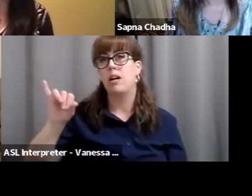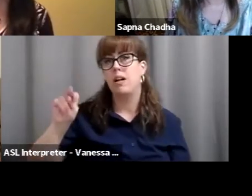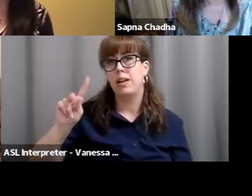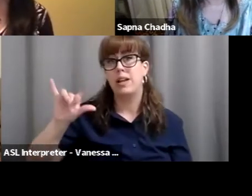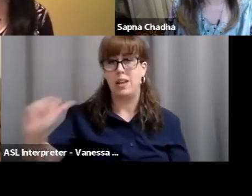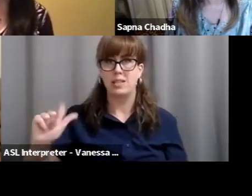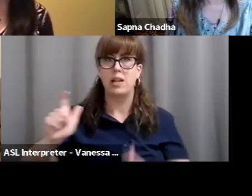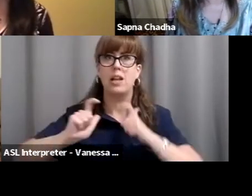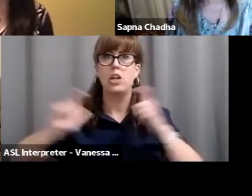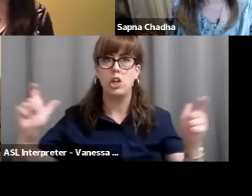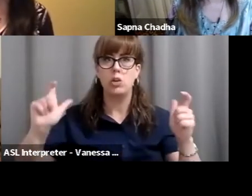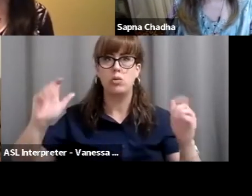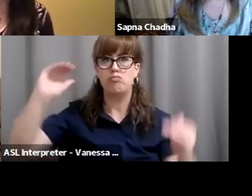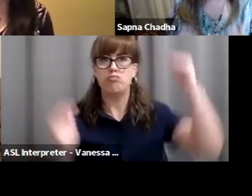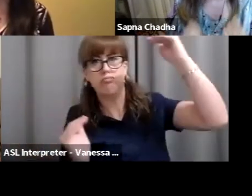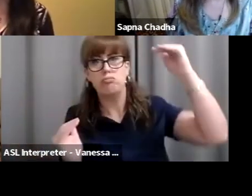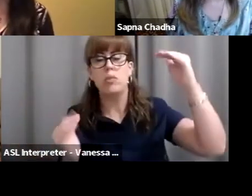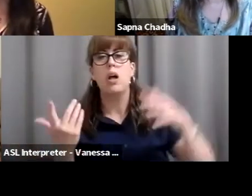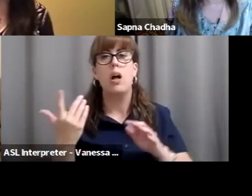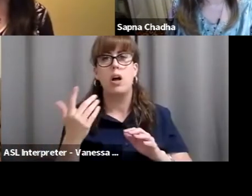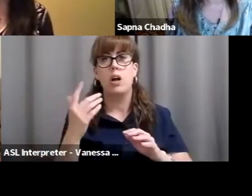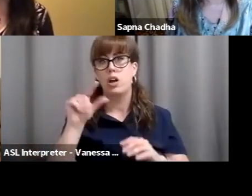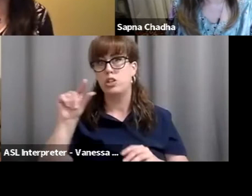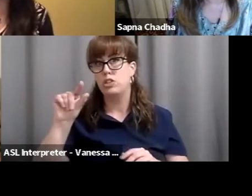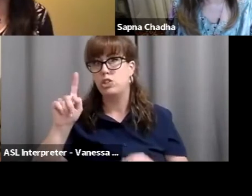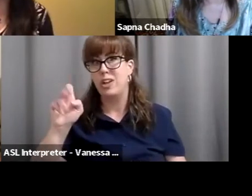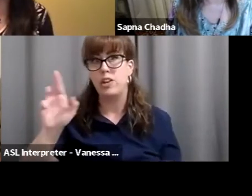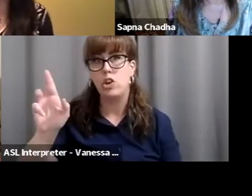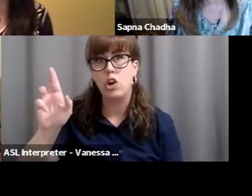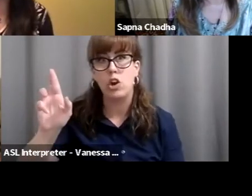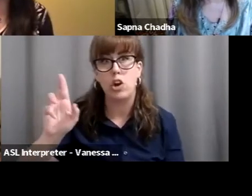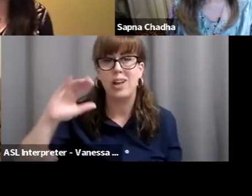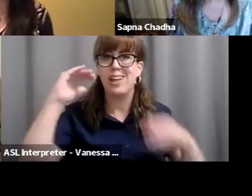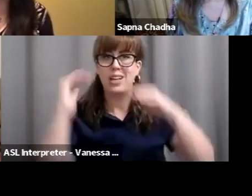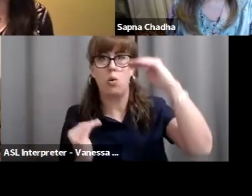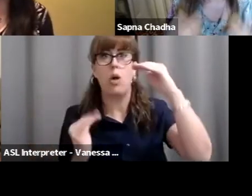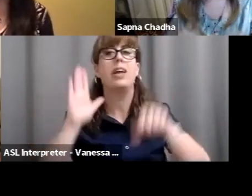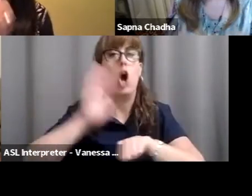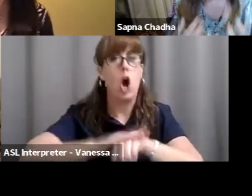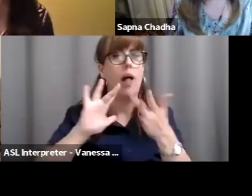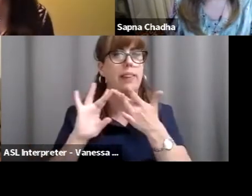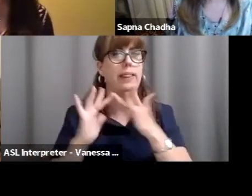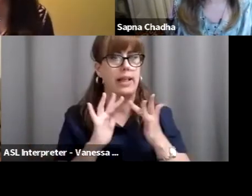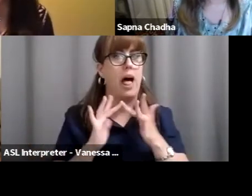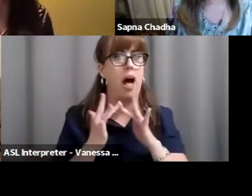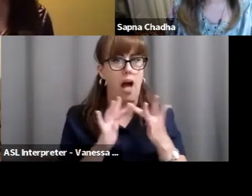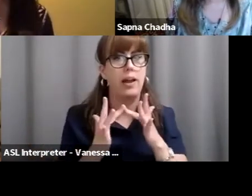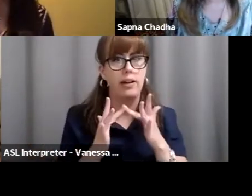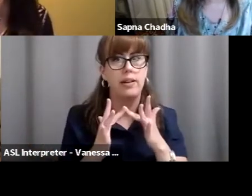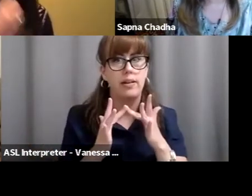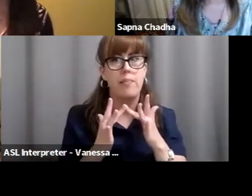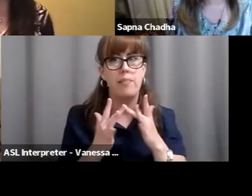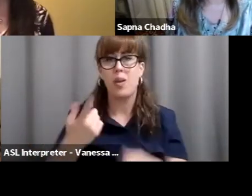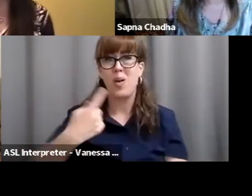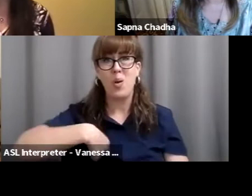on the internet, and that's been a place where we've spent quite a bit of time over the last 5 years. I think we didn't feel we had the right to actually